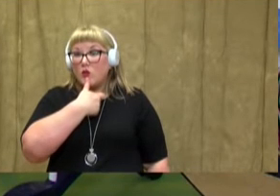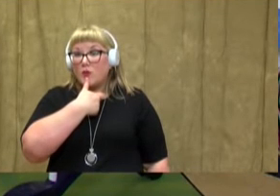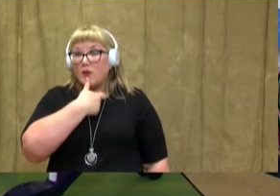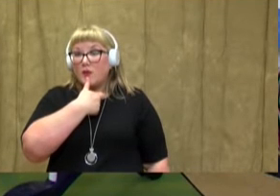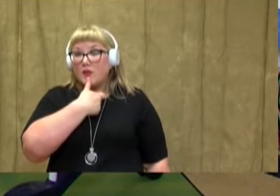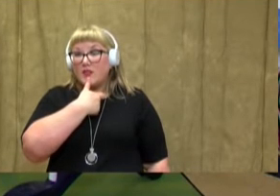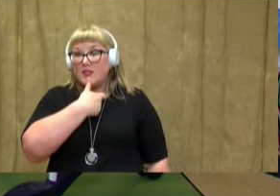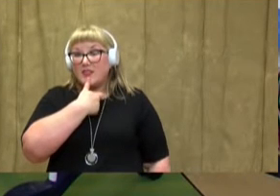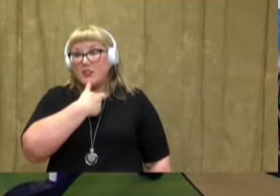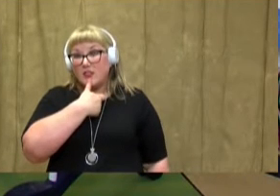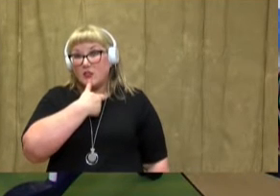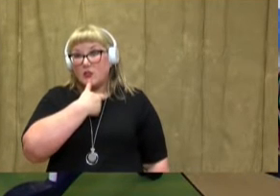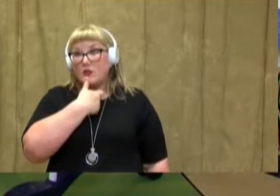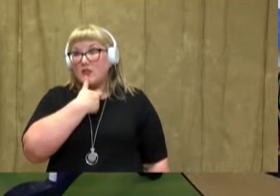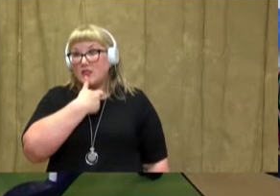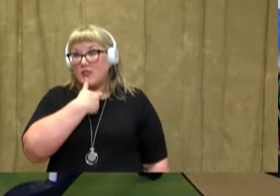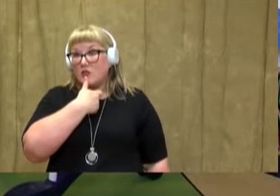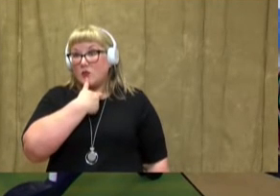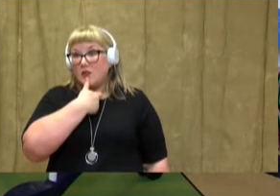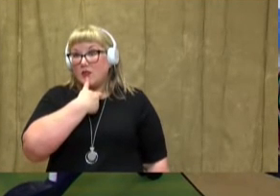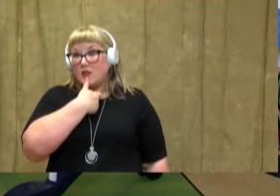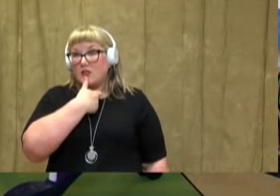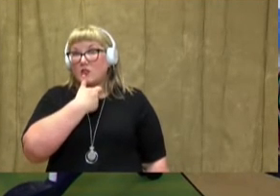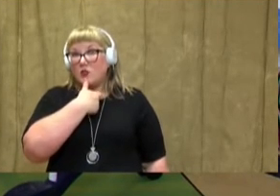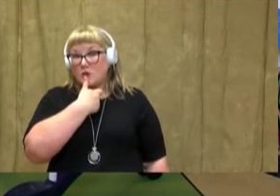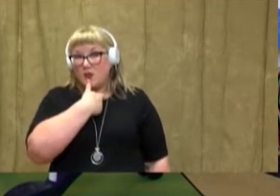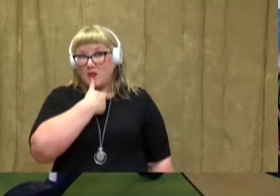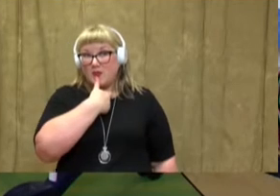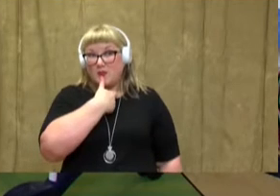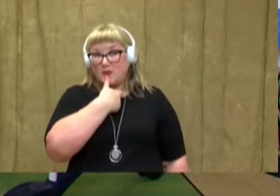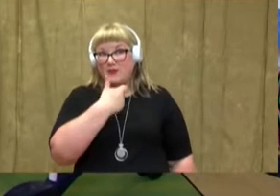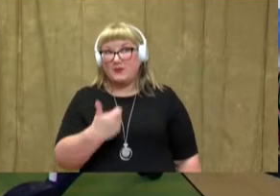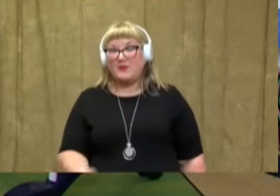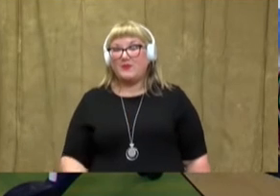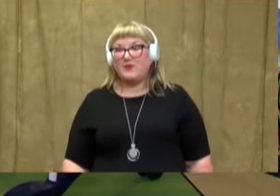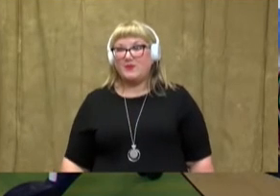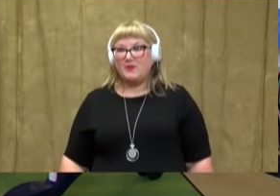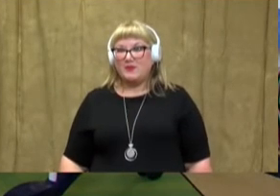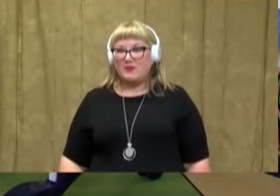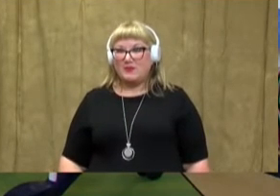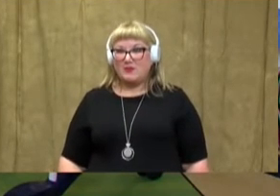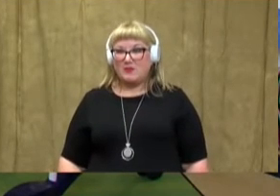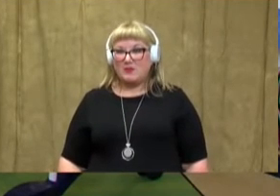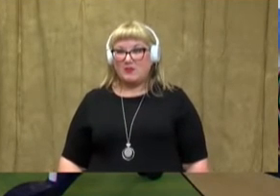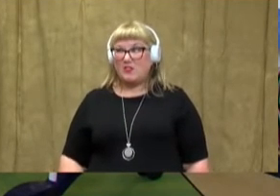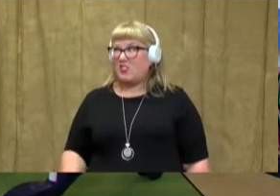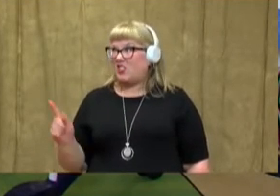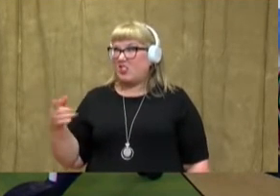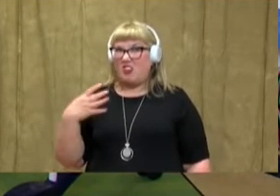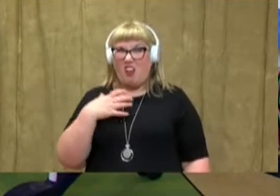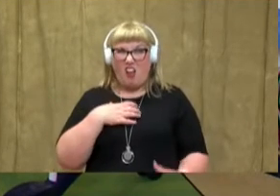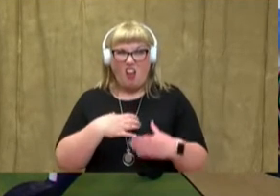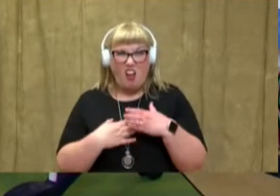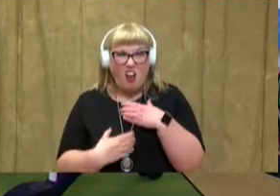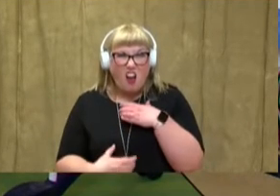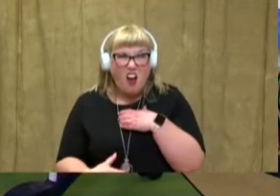fresas. Fresas. Strawberries. Fresas. She ate four strawberries. She's getting hungry every time. She's